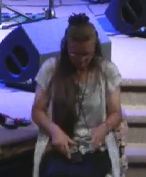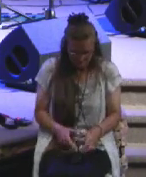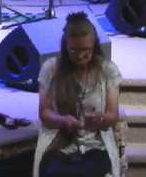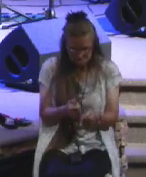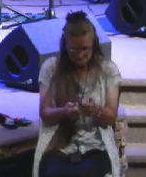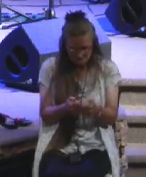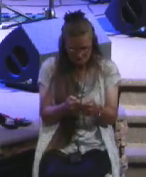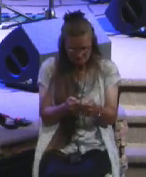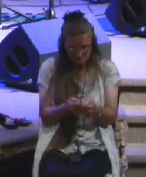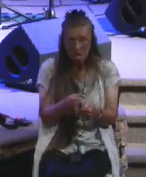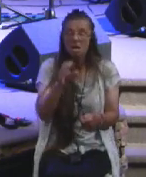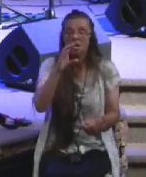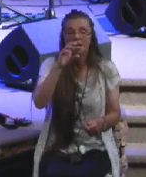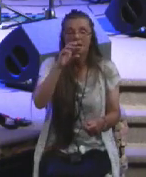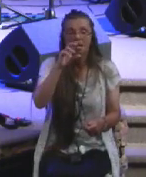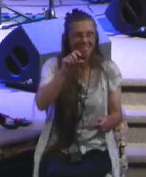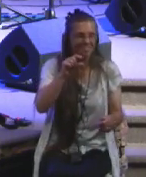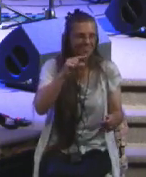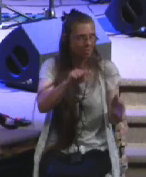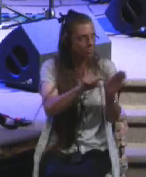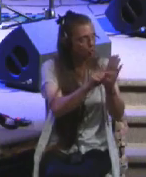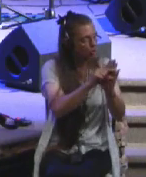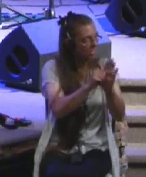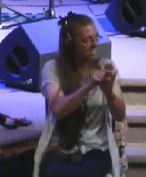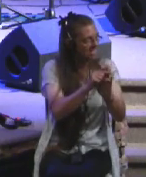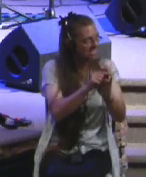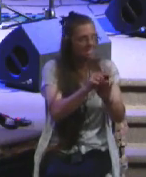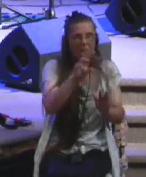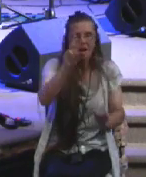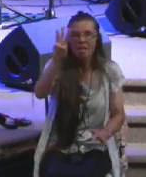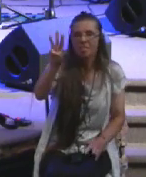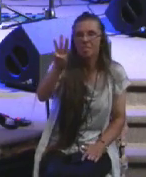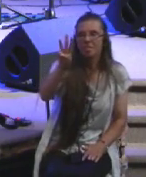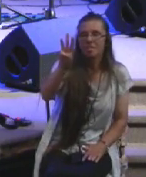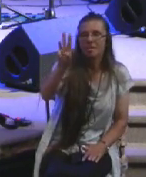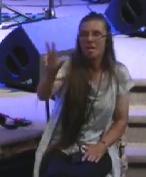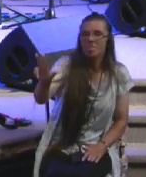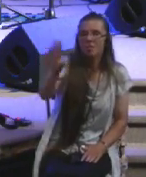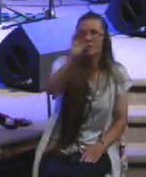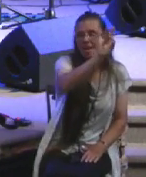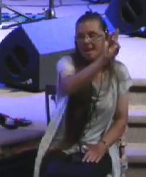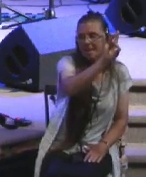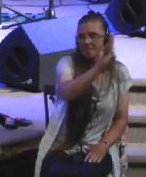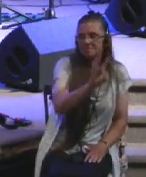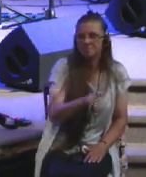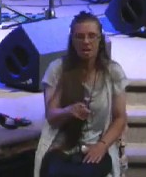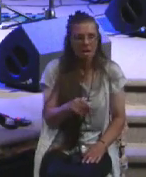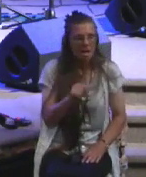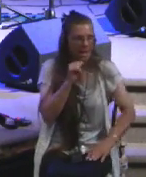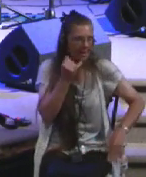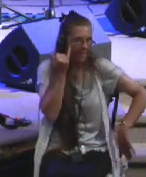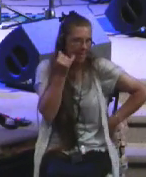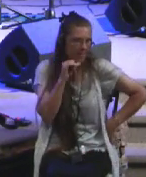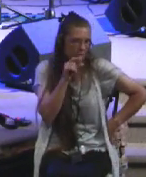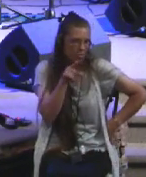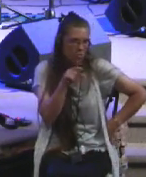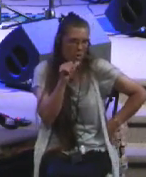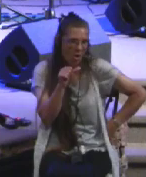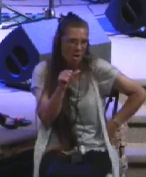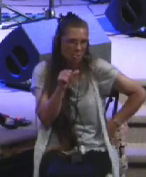Genesis chapter 38, if that's all the Bible you got. Hallelujah, you got the Bible on your phone. If you don't, shame on you.